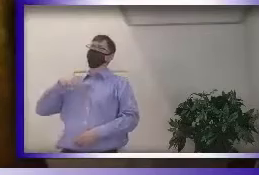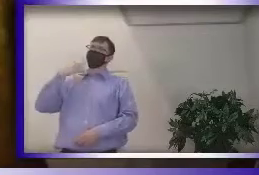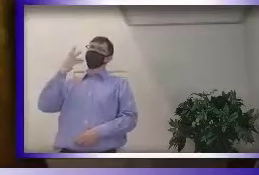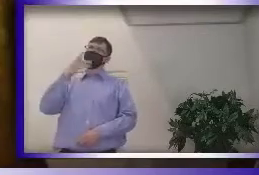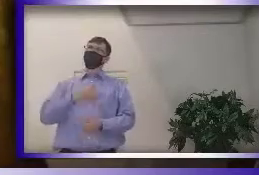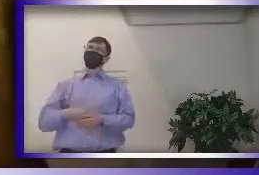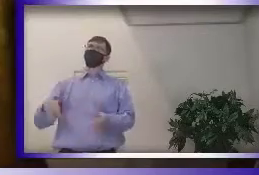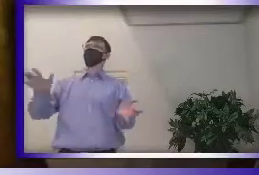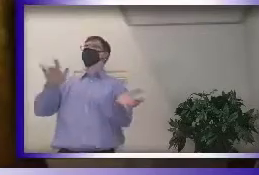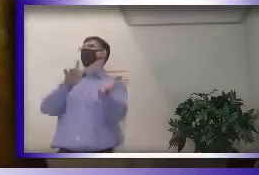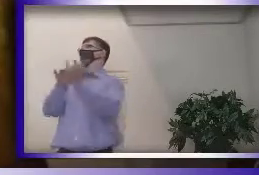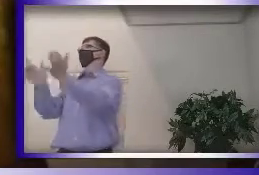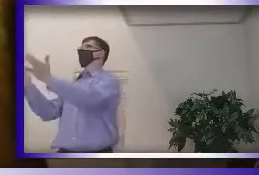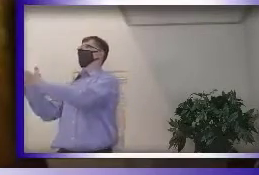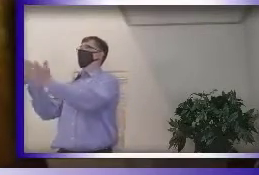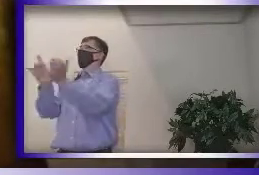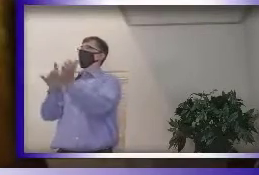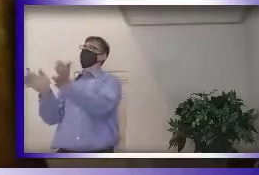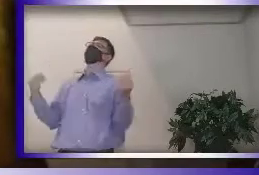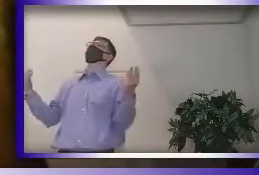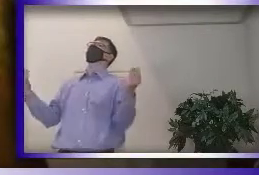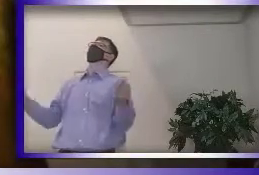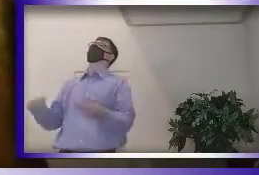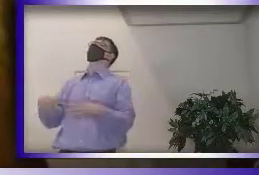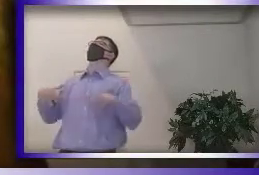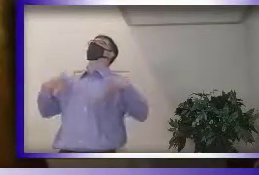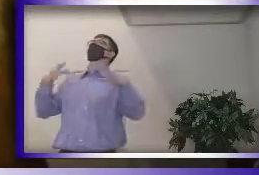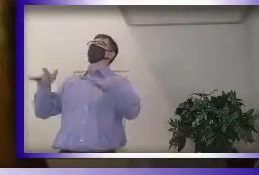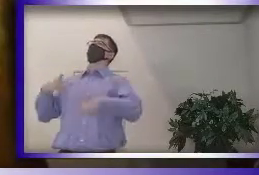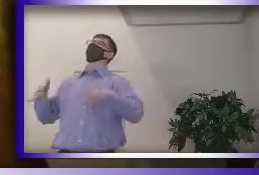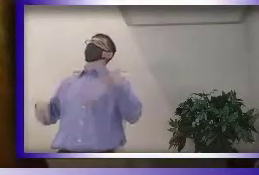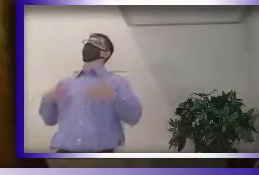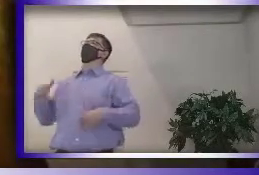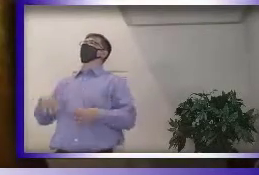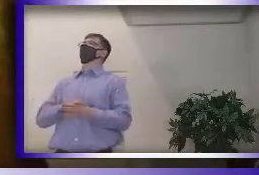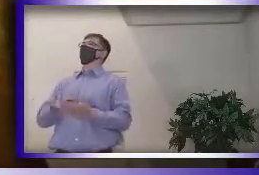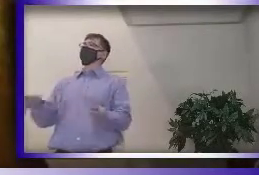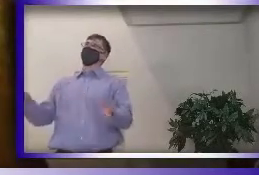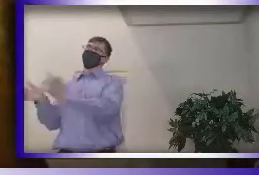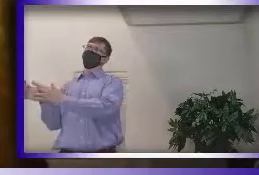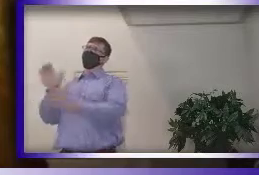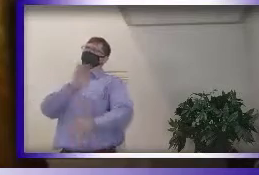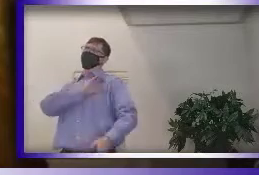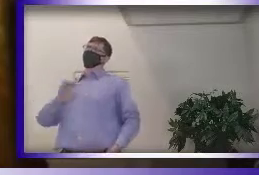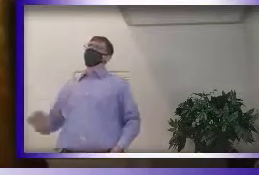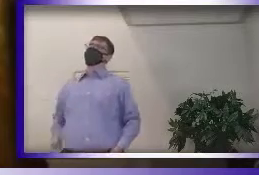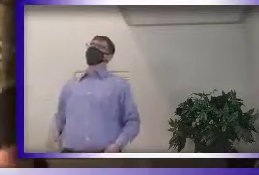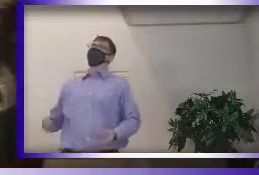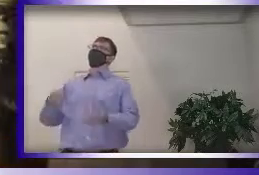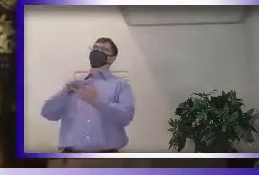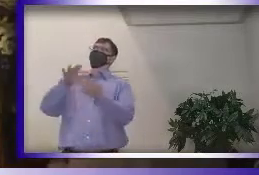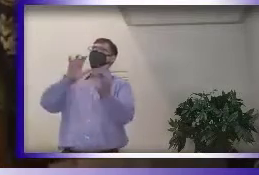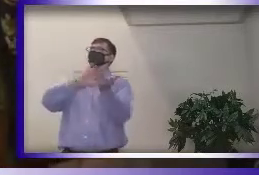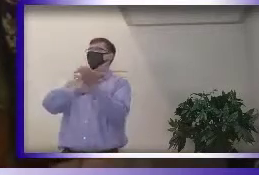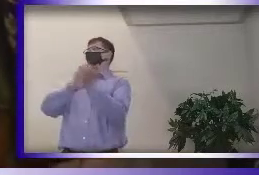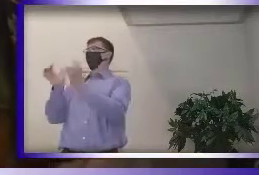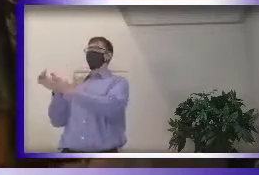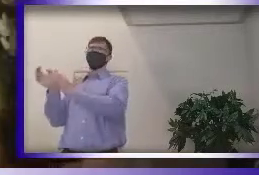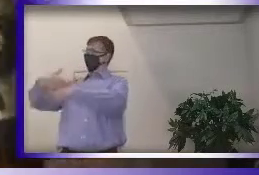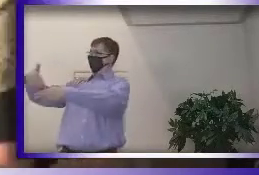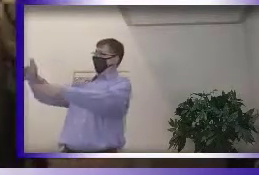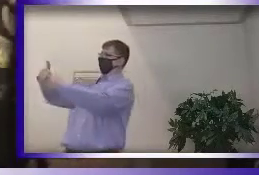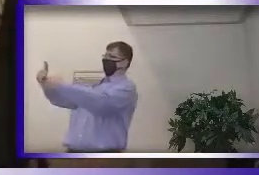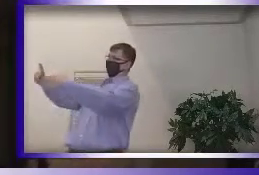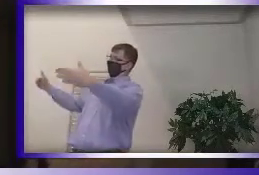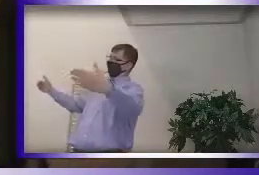name. That's not how this works. Christ means the one who was anointed to do a particular thing. Does that